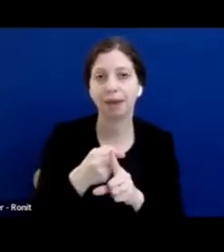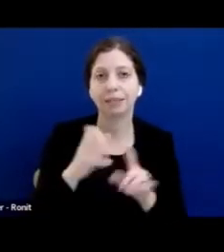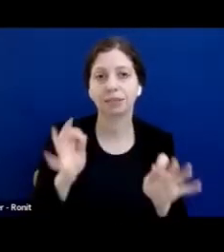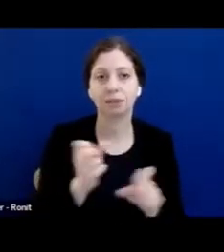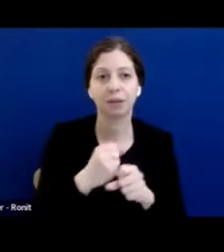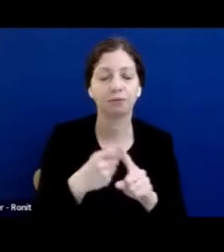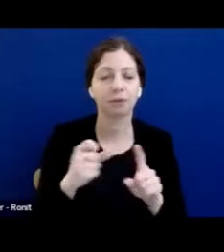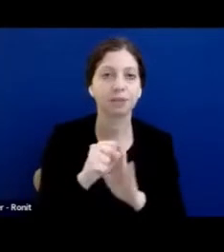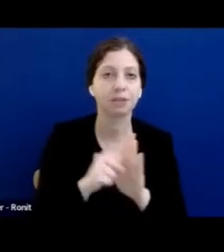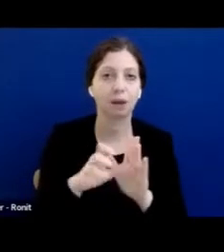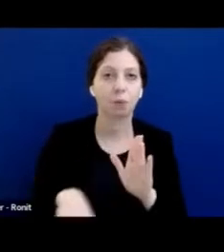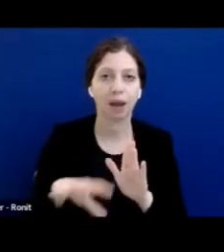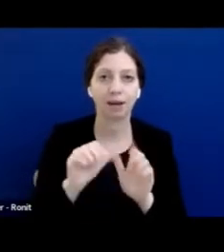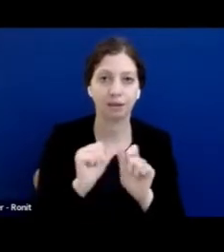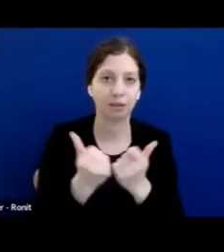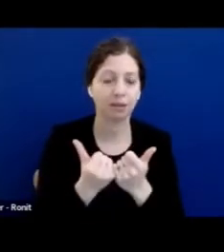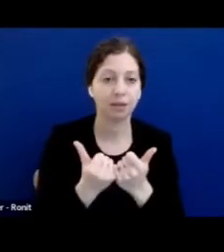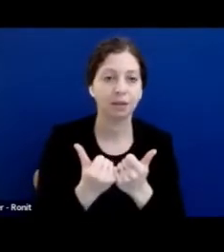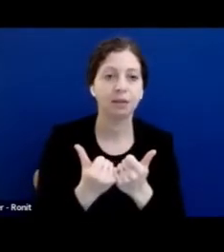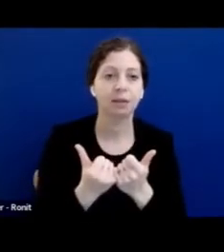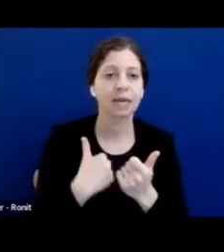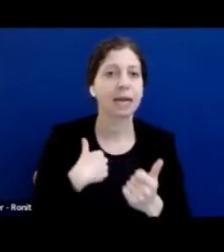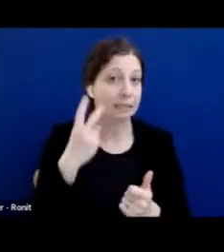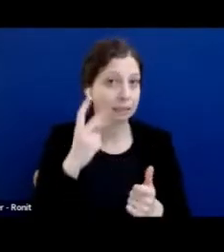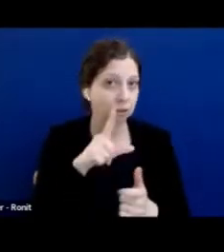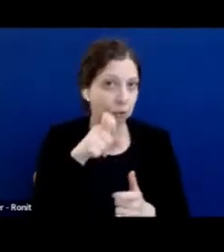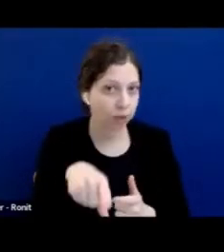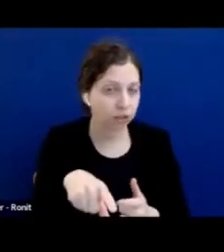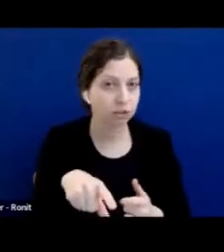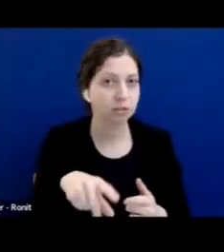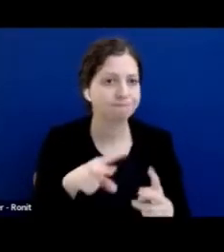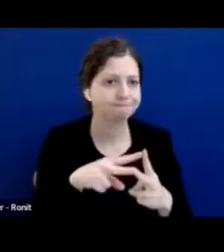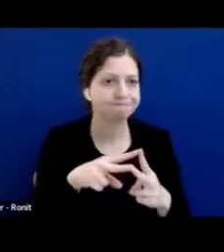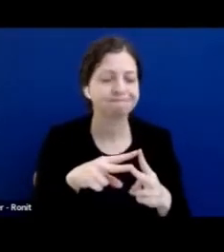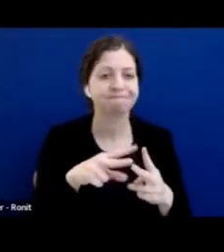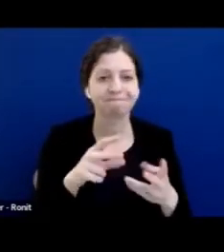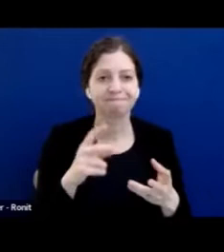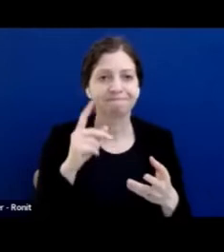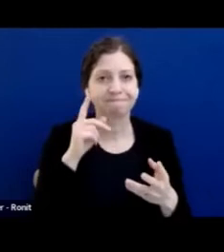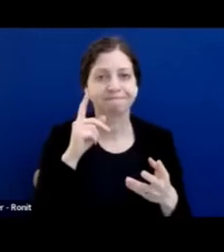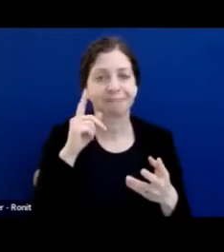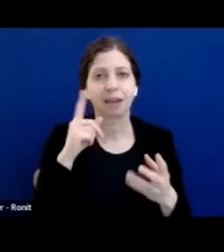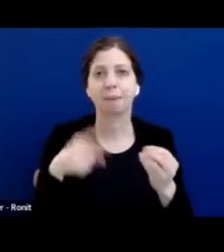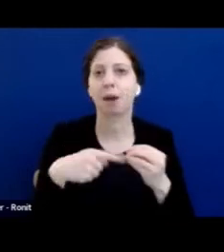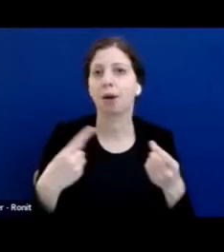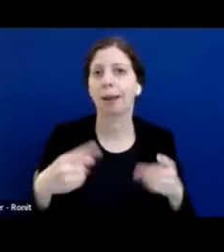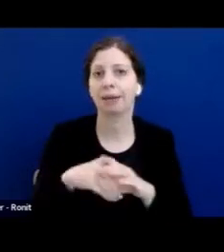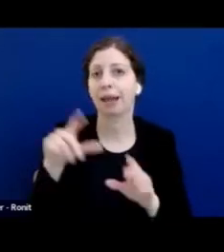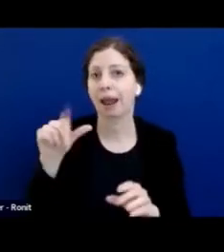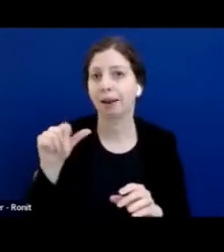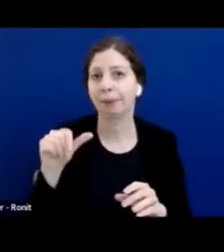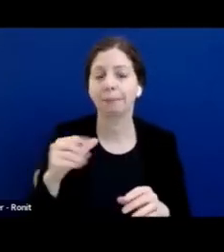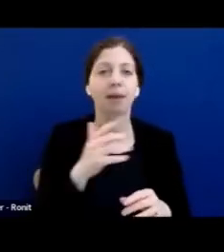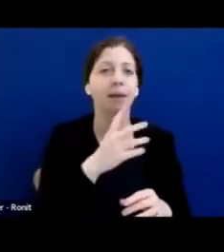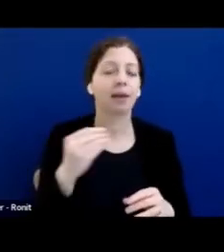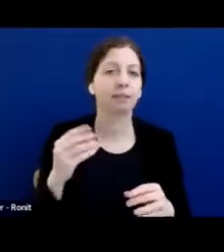agencies? I can't be struck as I look at these questions again to think about what has been going on in Alabama and the connections that